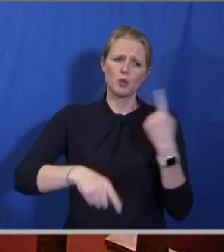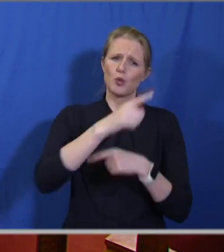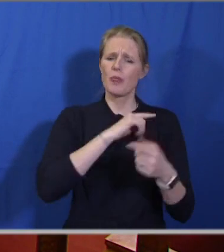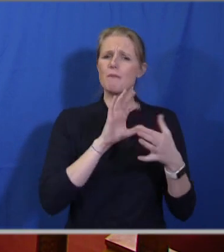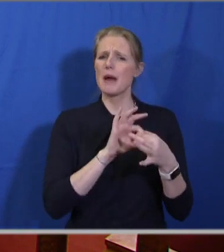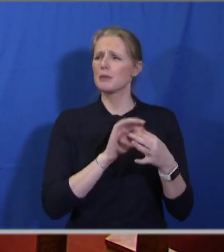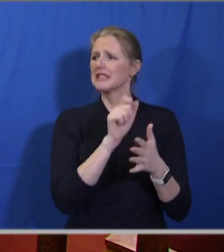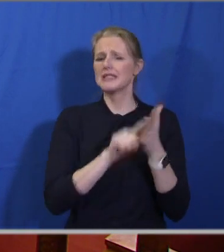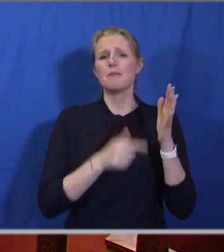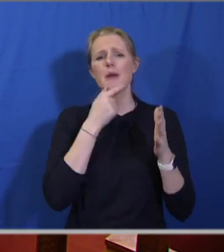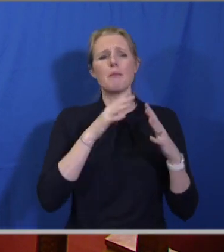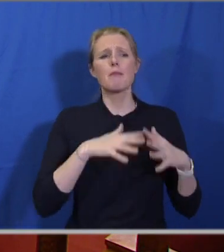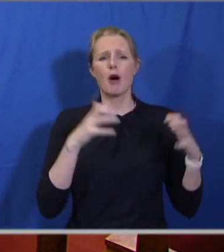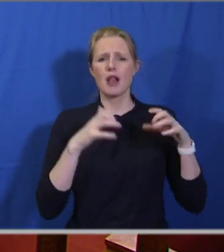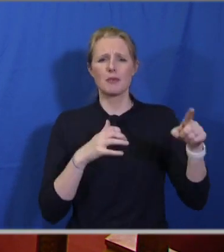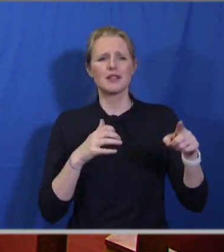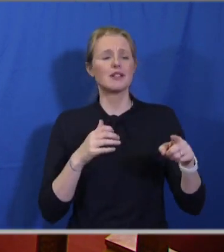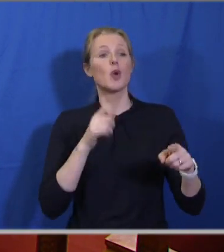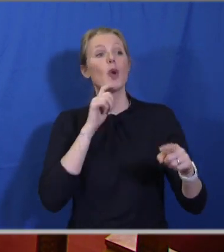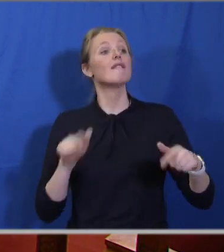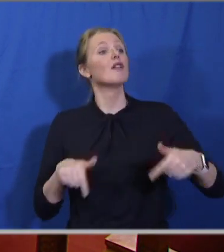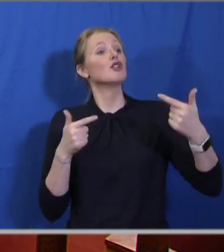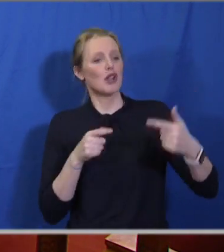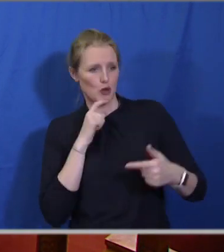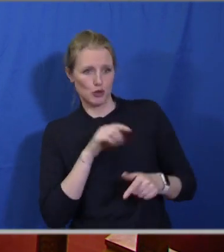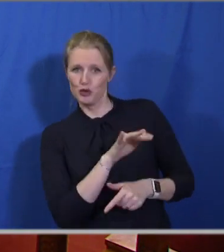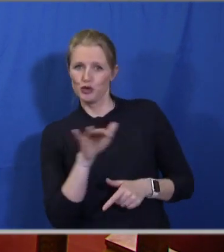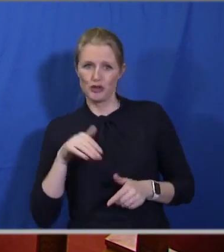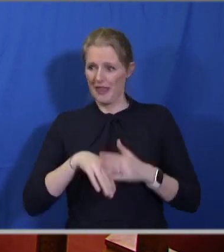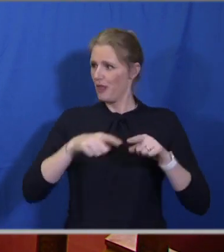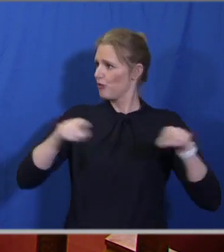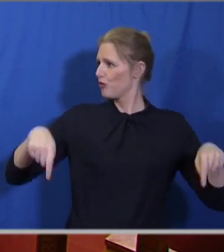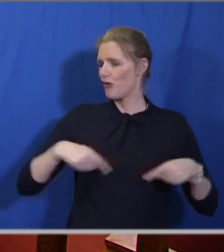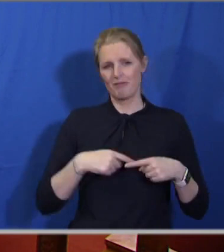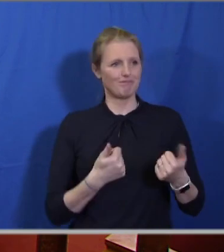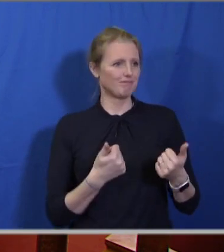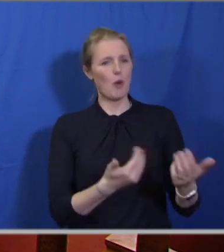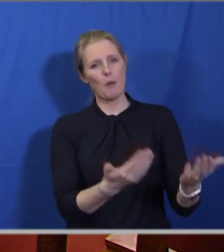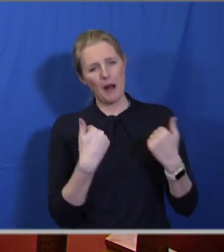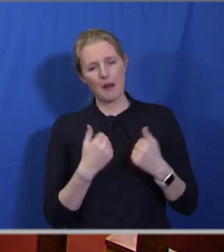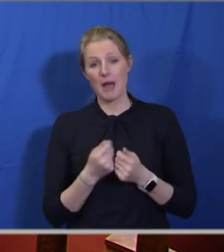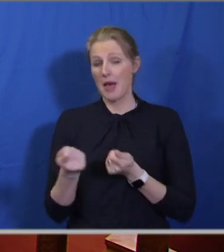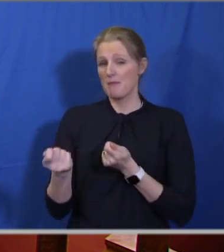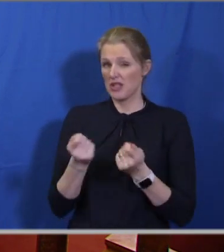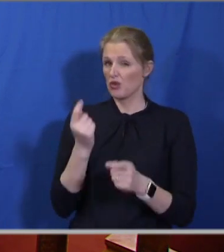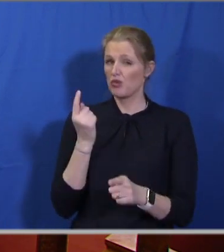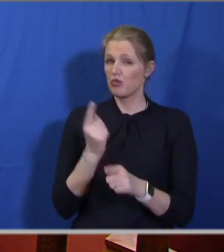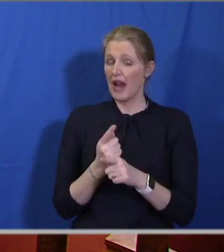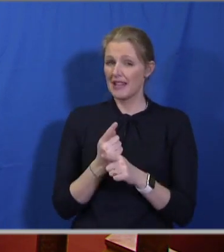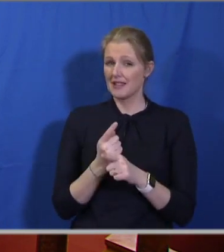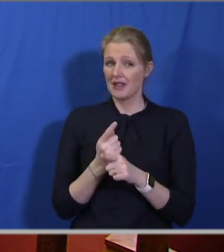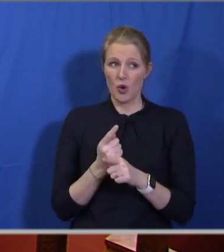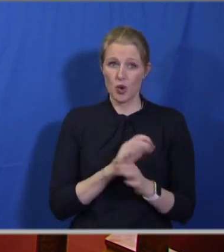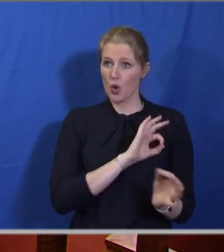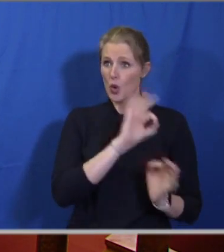Disabled People's Parliament, I know virtually, and the guests that are in the room with us. I think the Minister was right. Your lines of questioning, you have